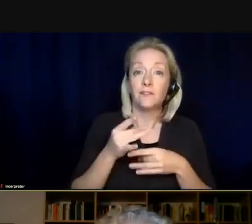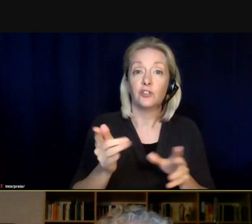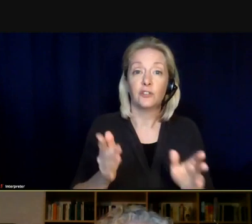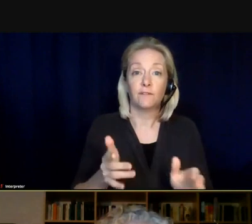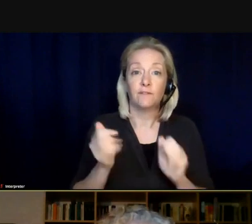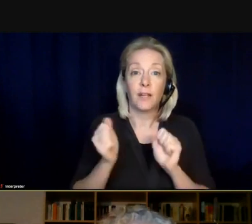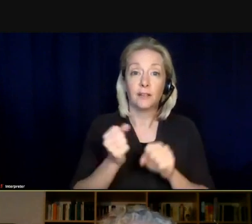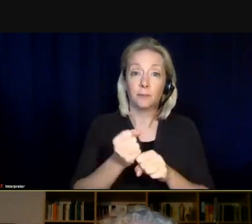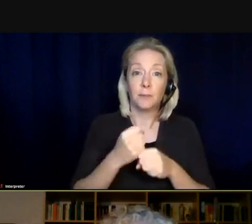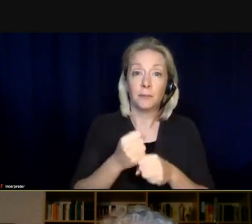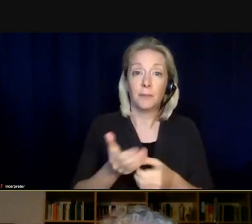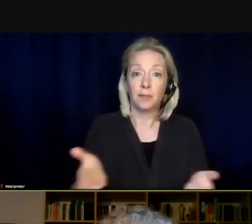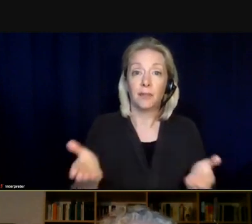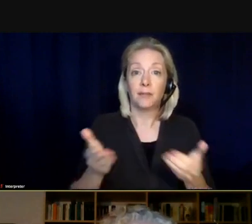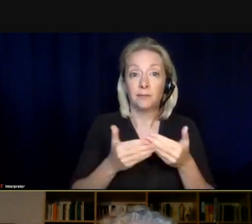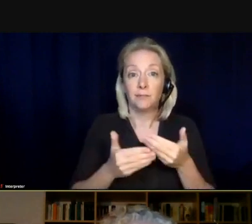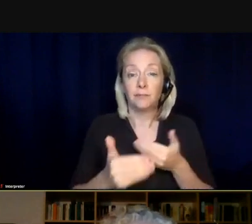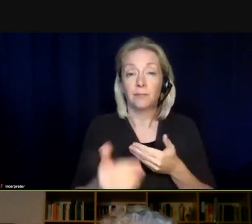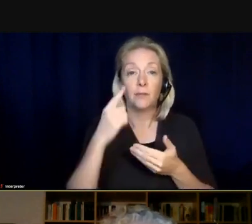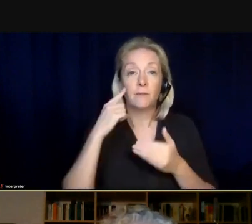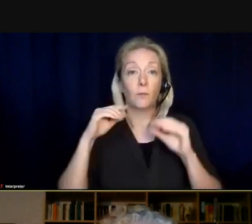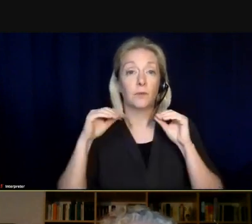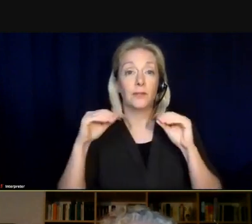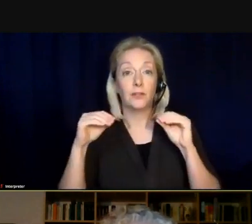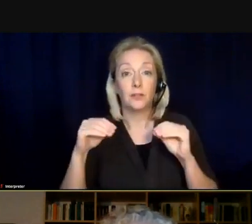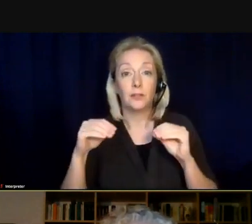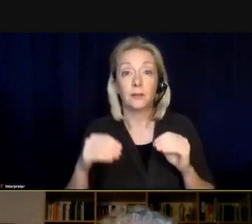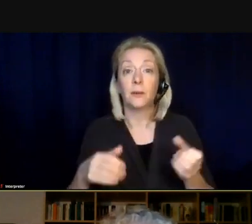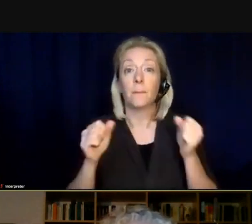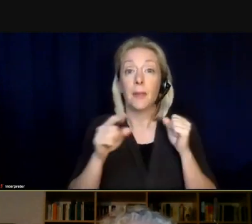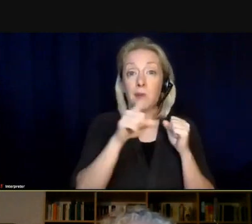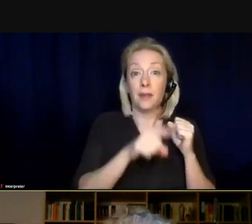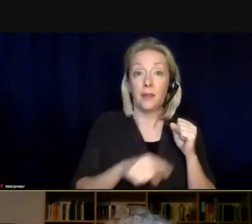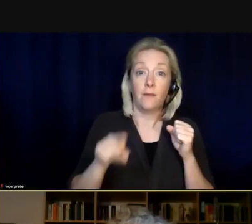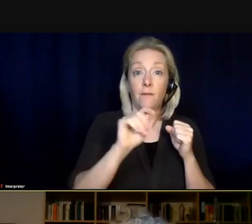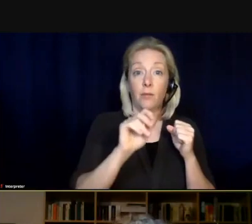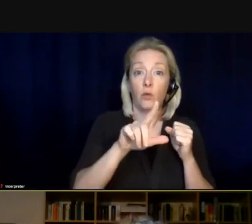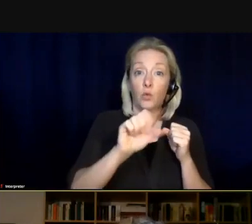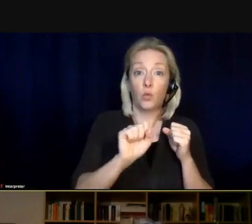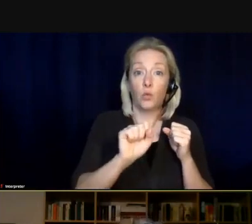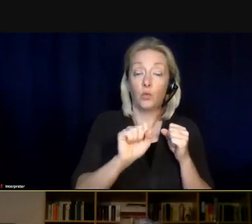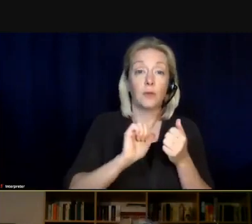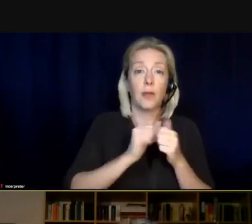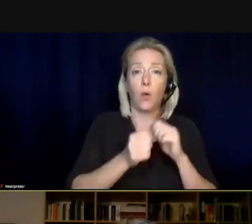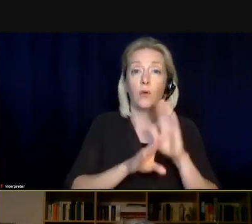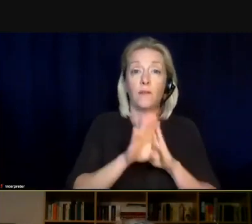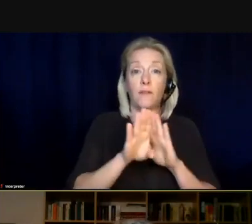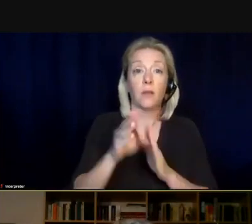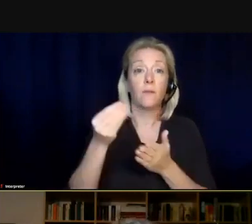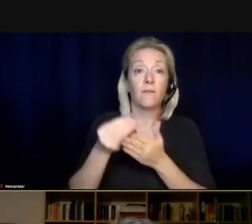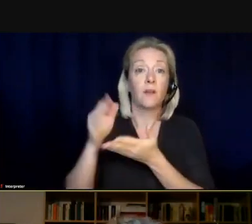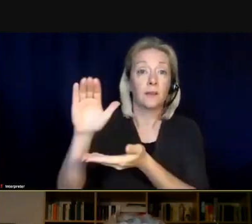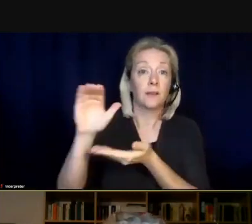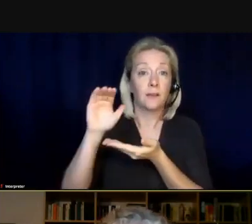Many of the tools that are on here were developed with funds from the U.S. Department of Education and the